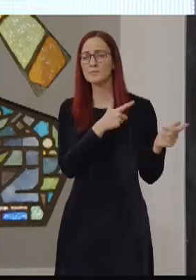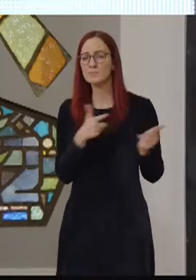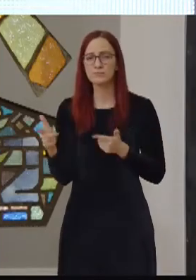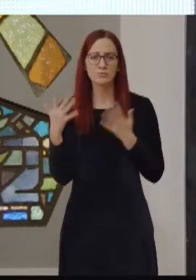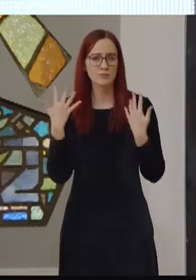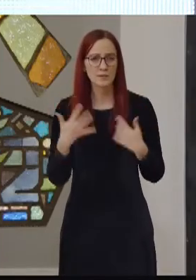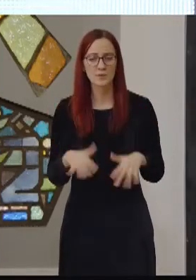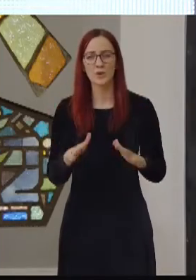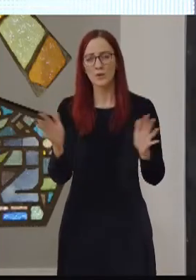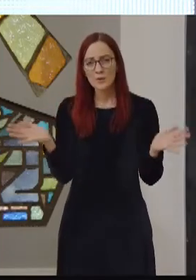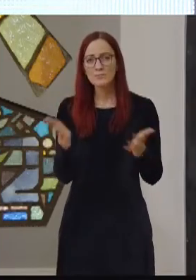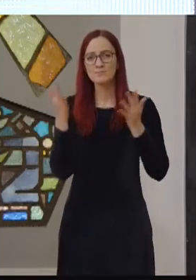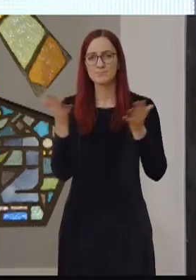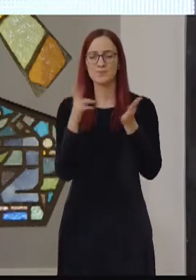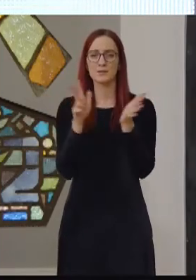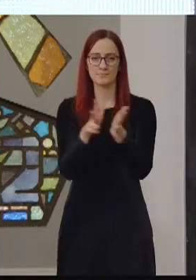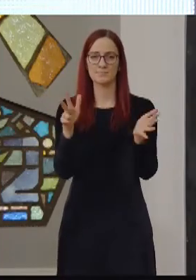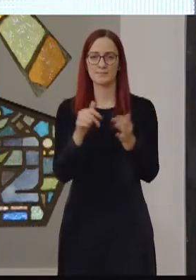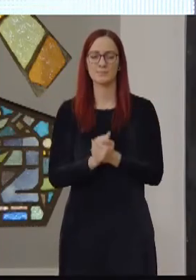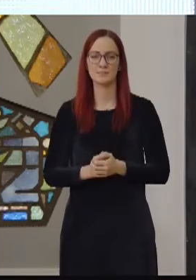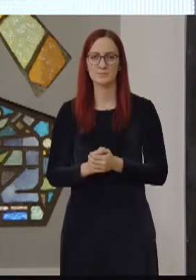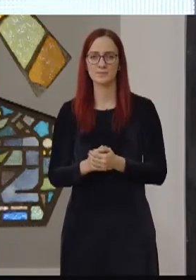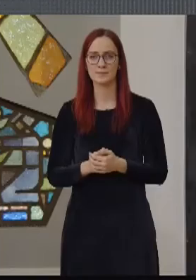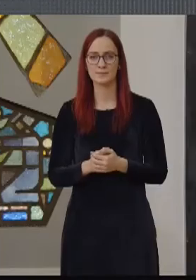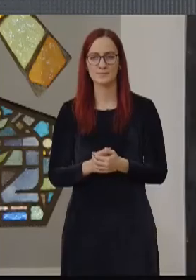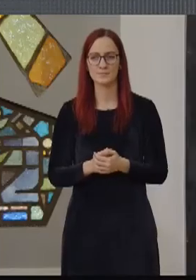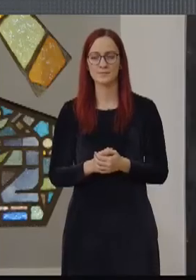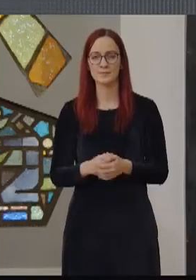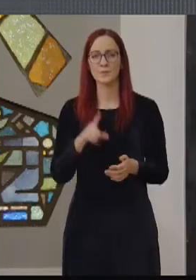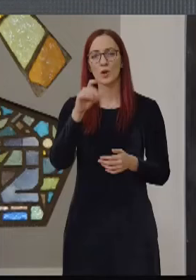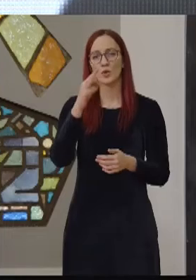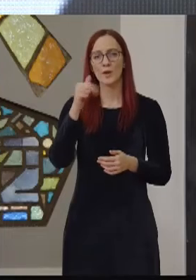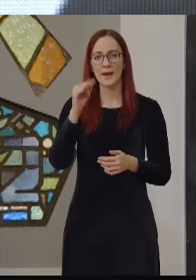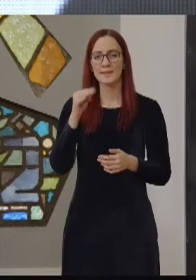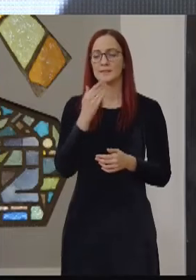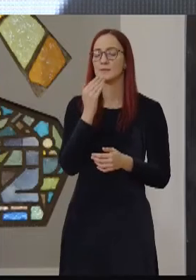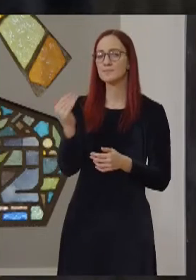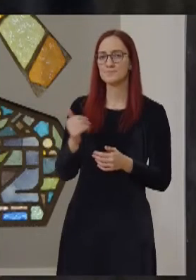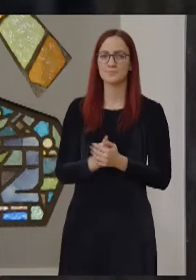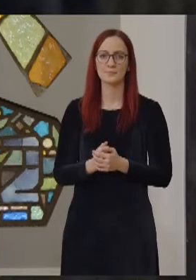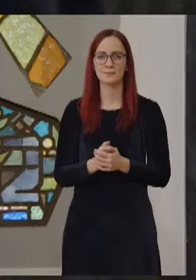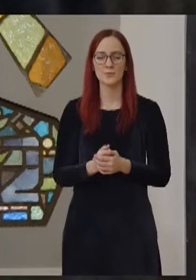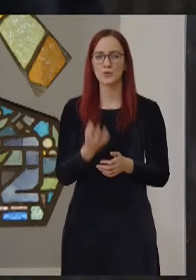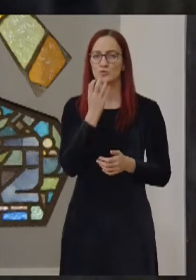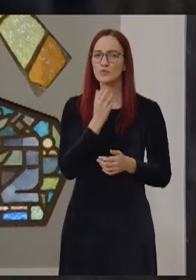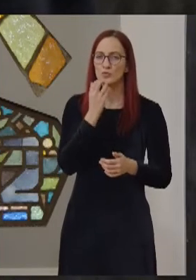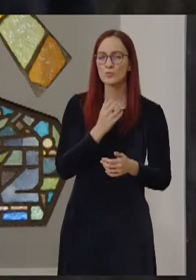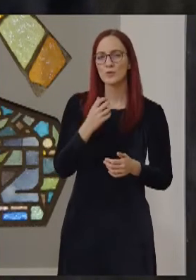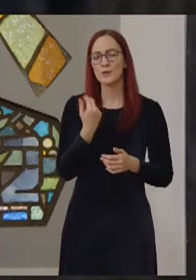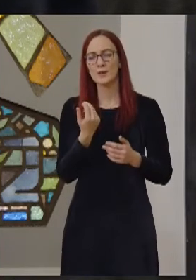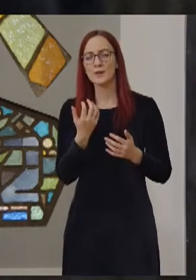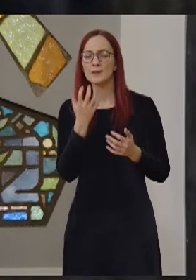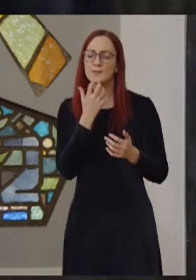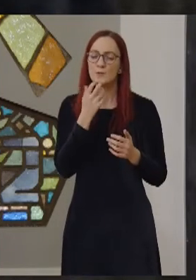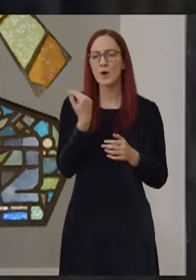We have done our homework, and therefore I urge the legislators to take the necessary decisions.